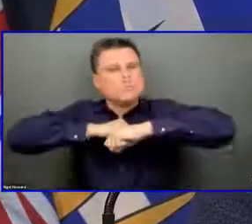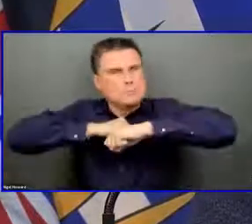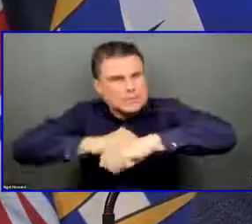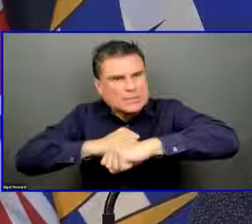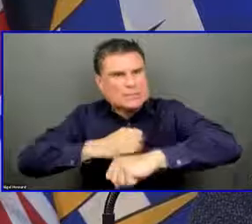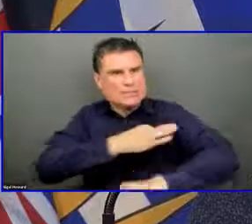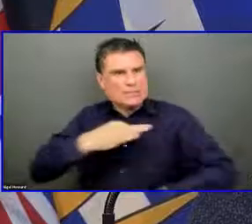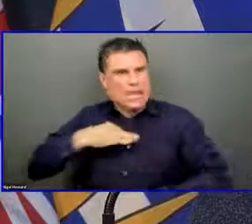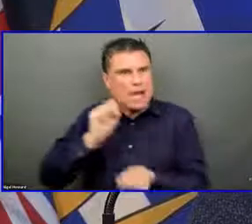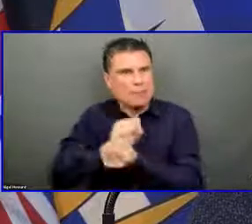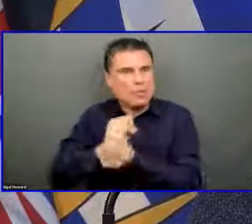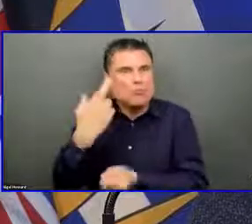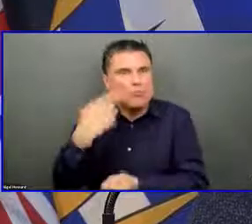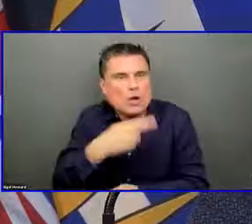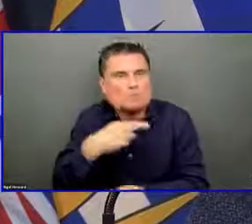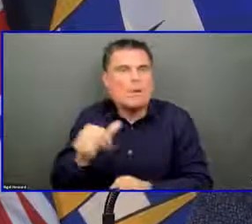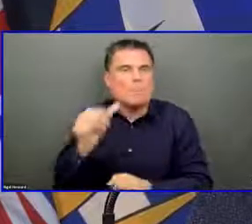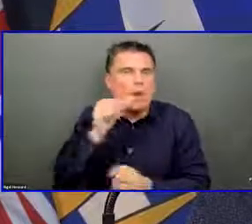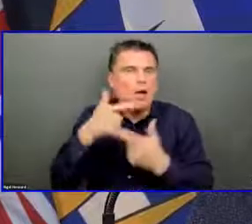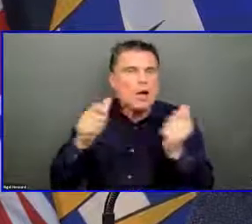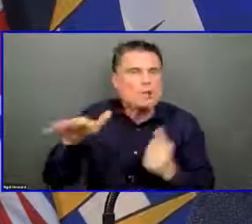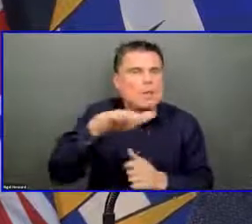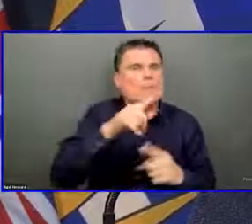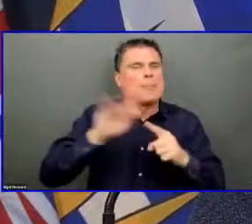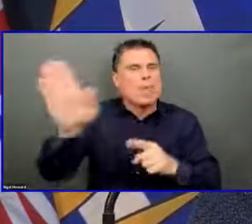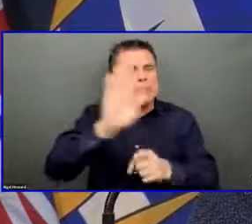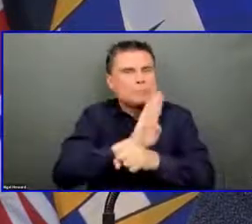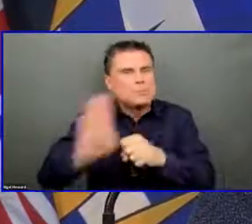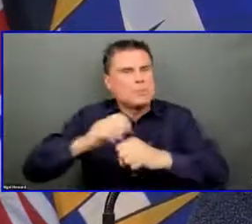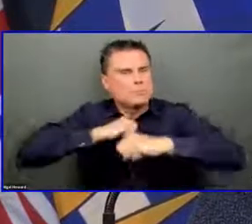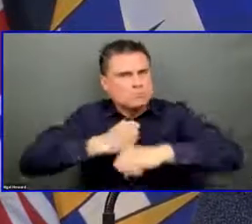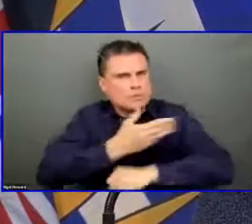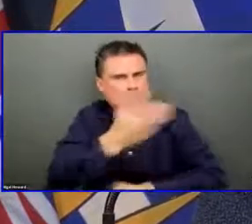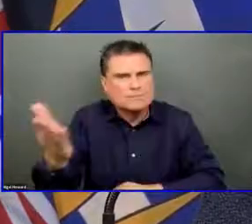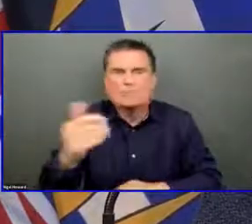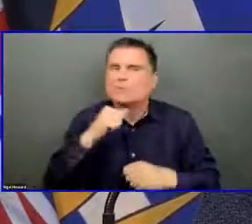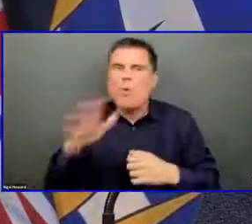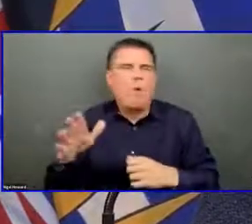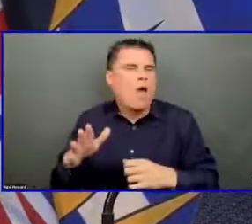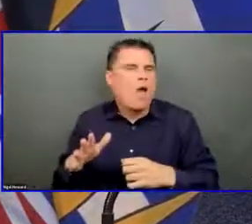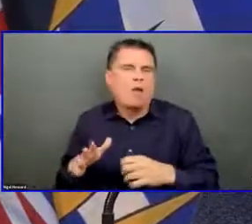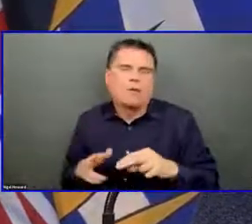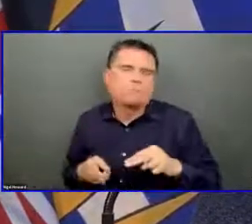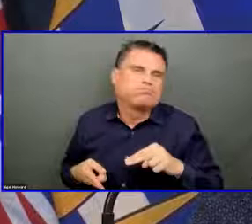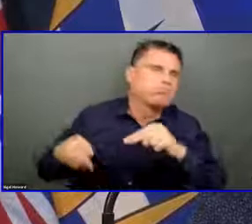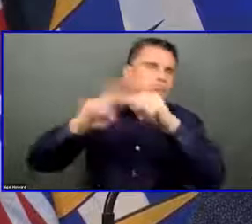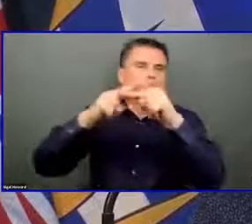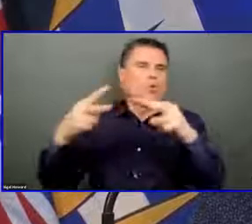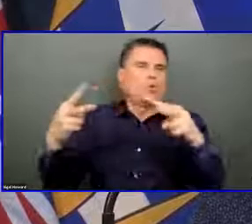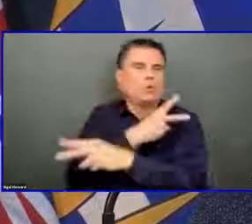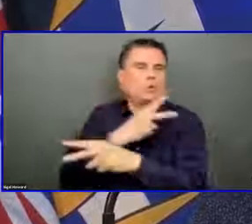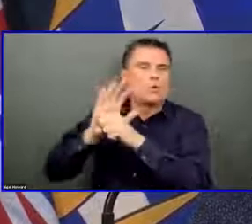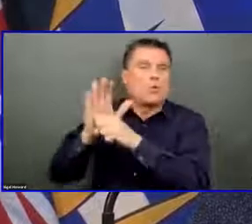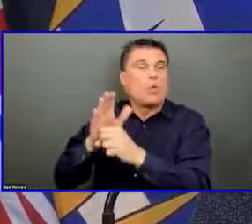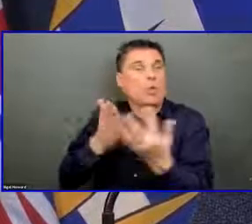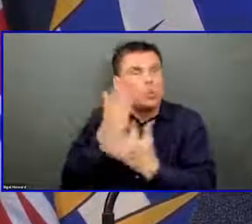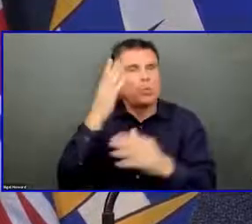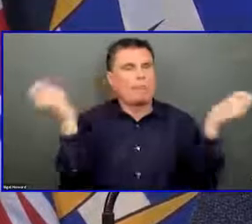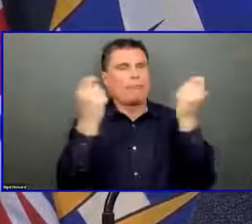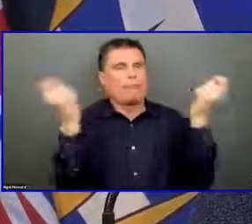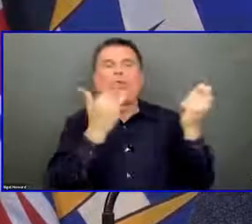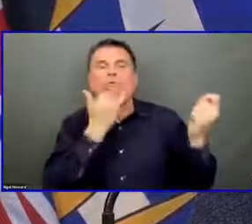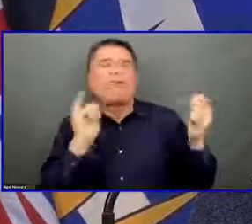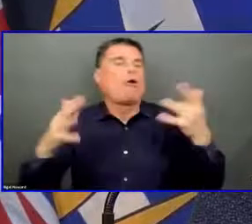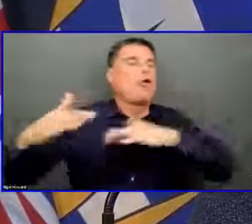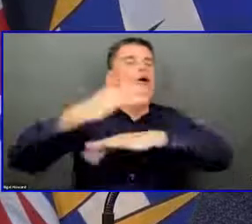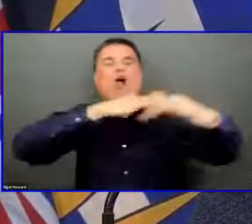cases related to an event. Right now, we need to save those parties for the summer, because that is what we're looking at right now.